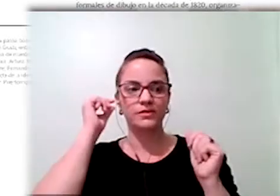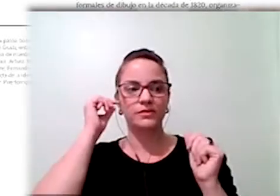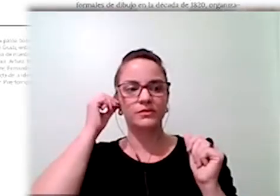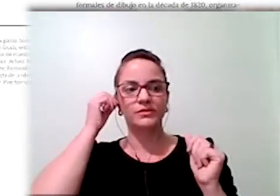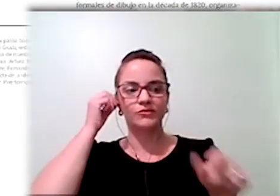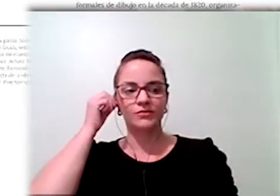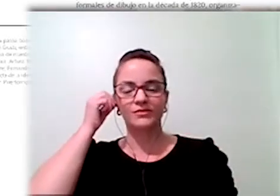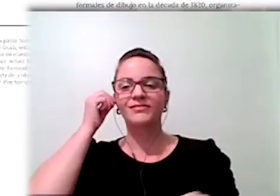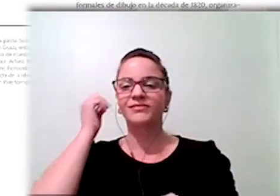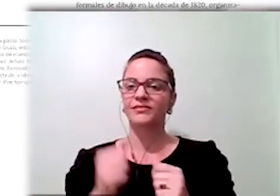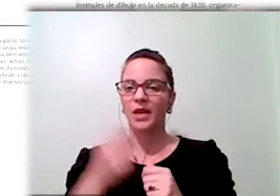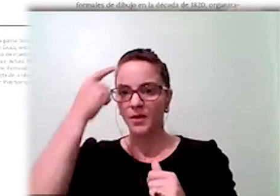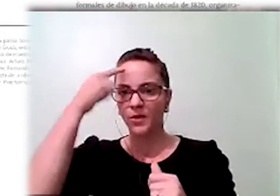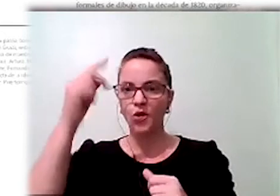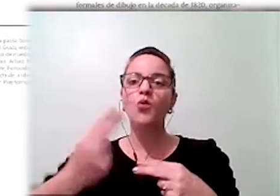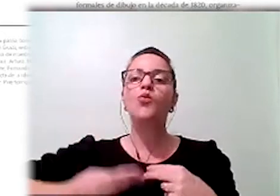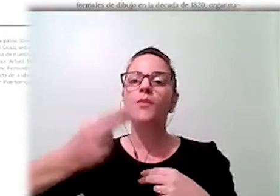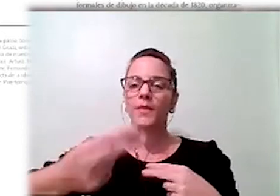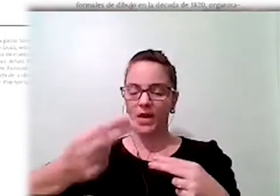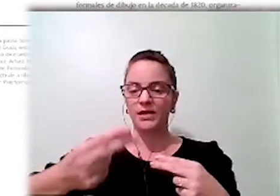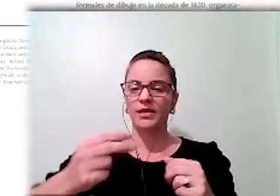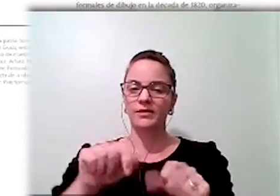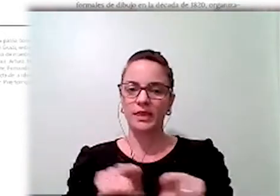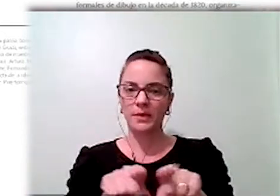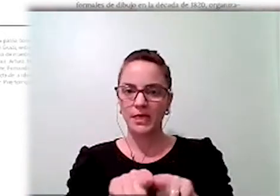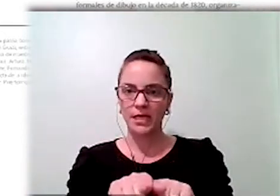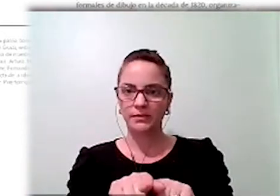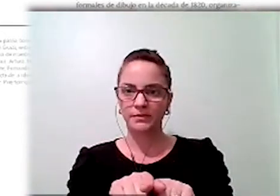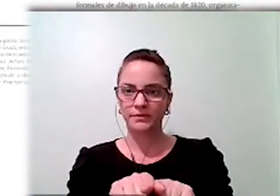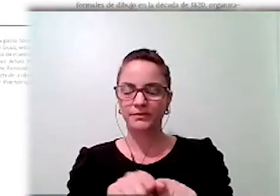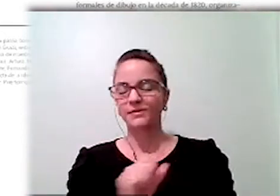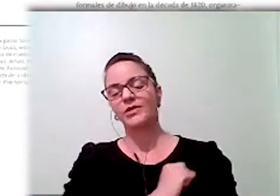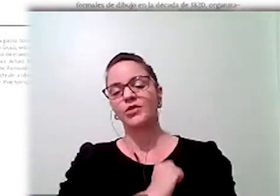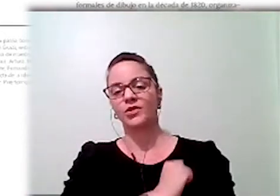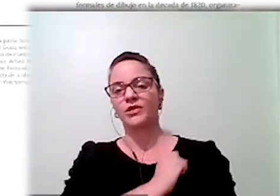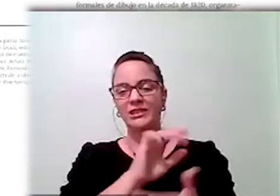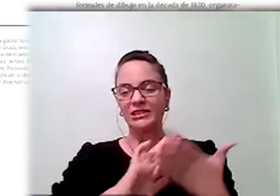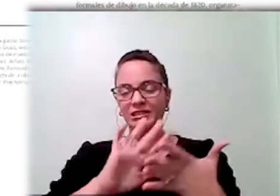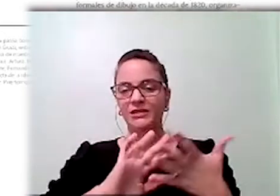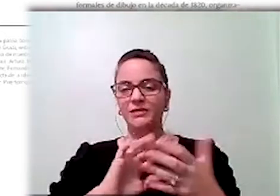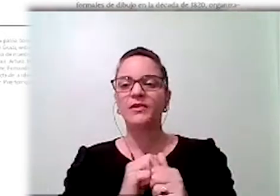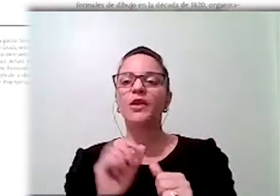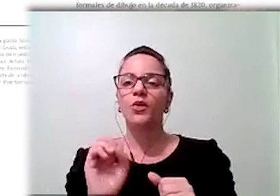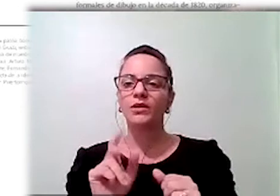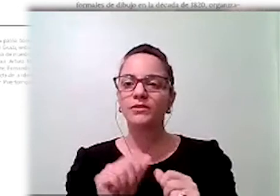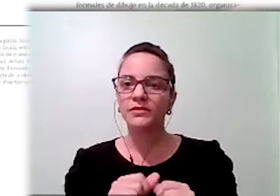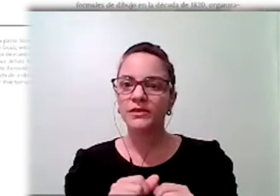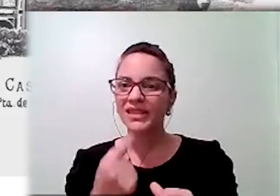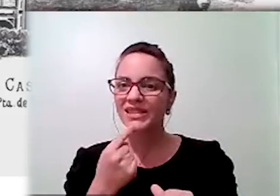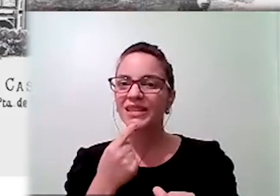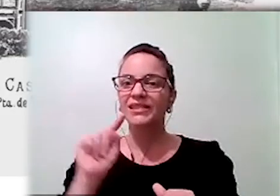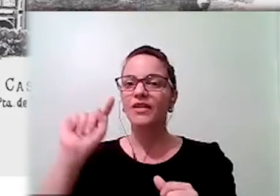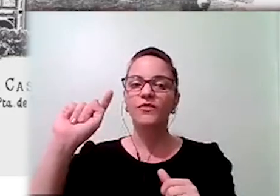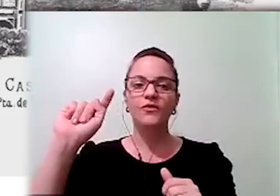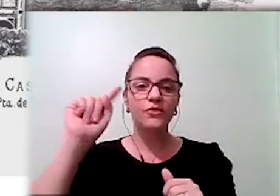an in situ museum for humanity until the sun of today. Cabrera Salcedo stands out that the first